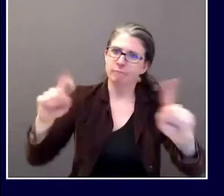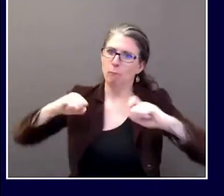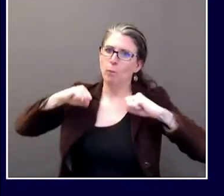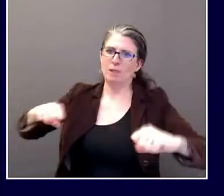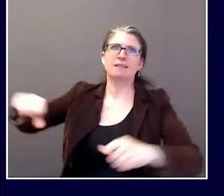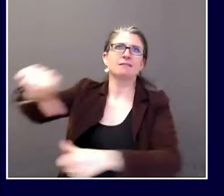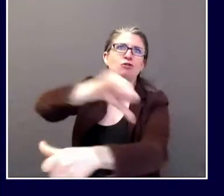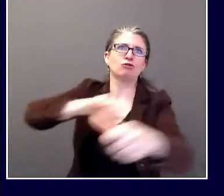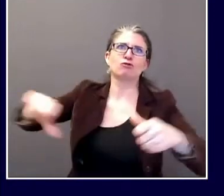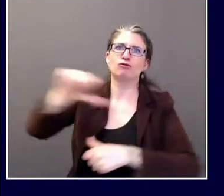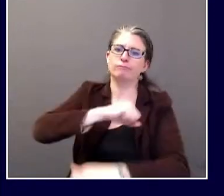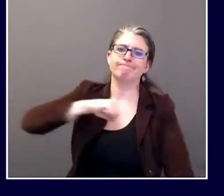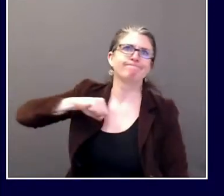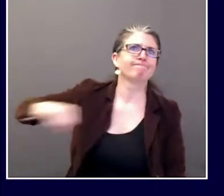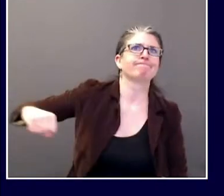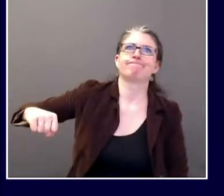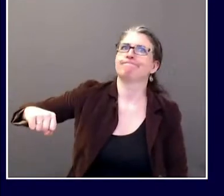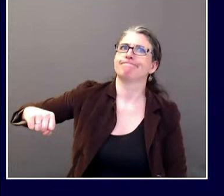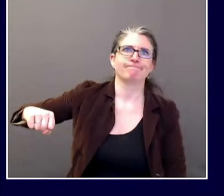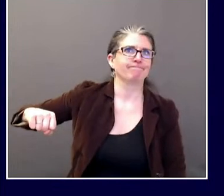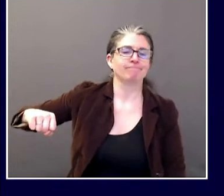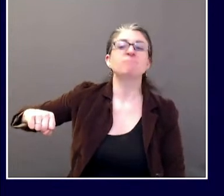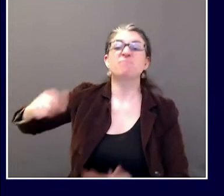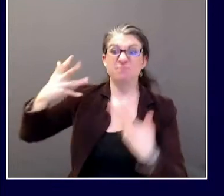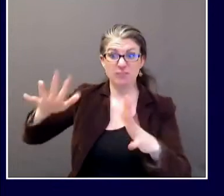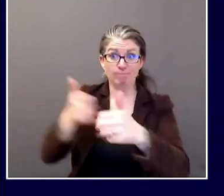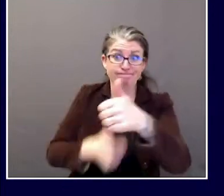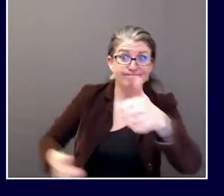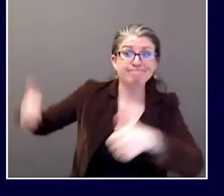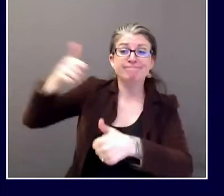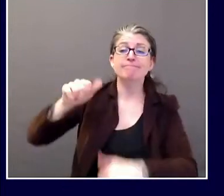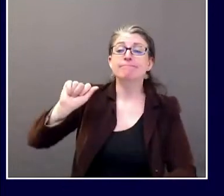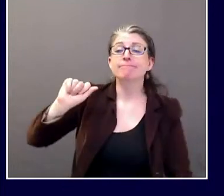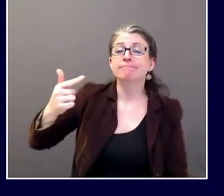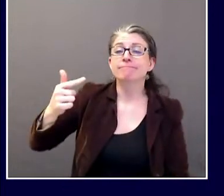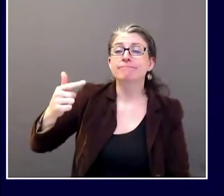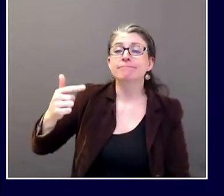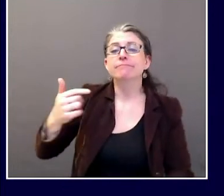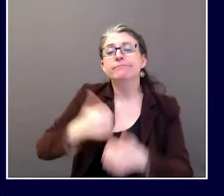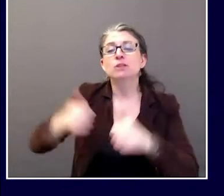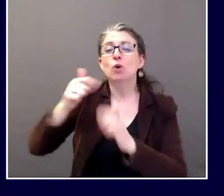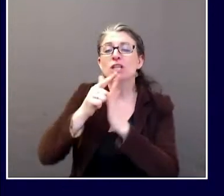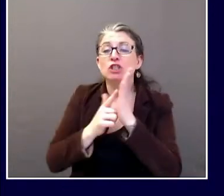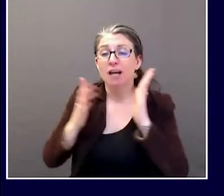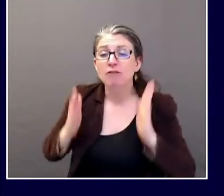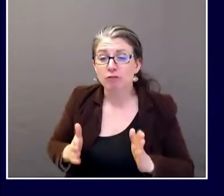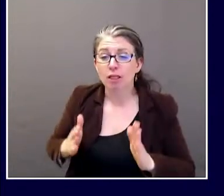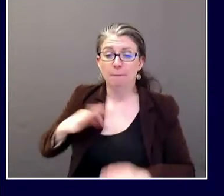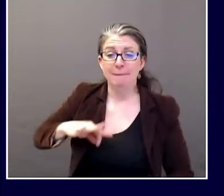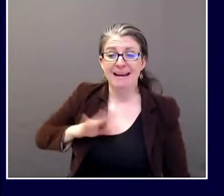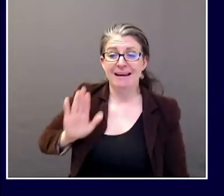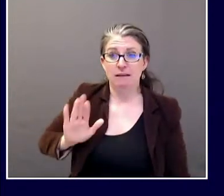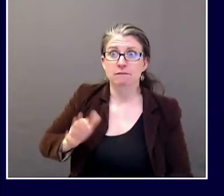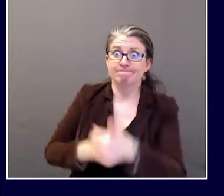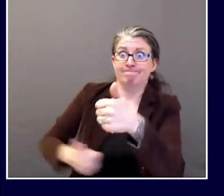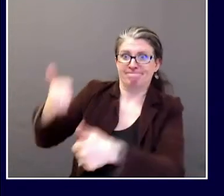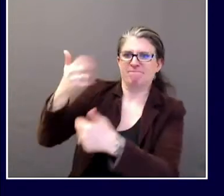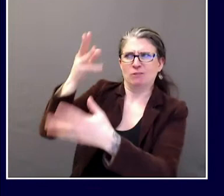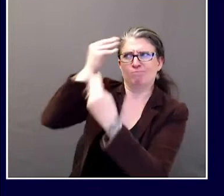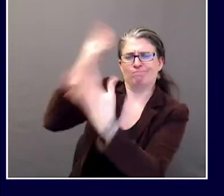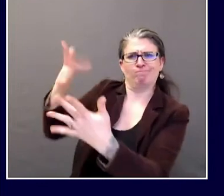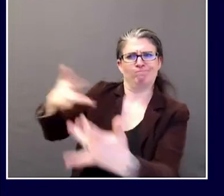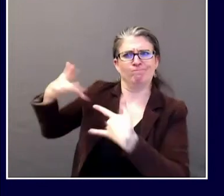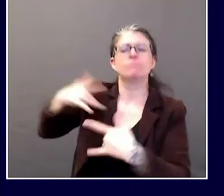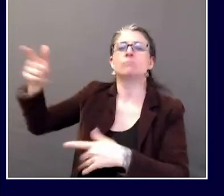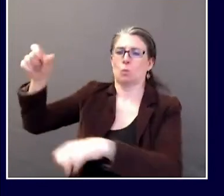But indeed, the reports that we got from Maine people were that as it relates to vaccines, the calls were even more insidious. People were calling